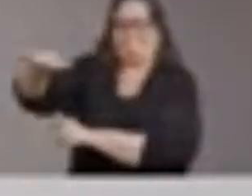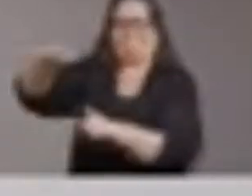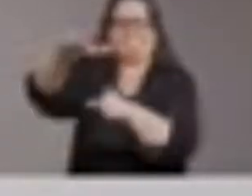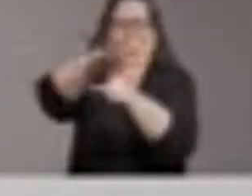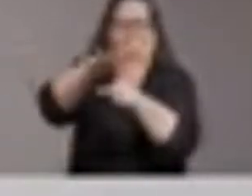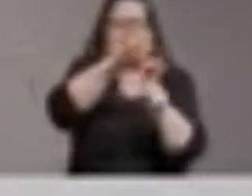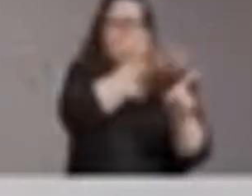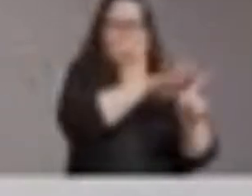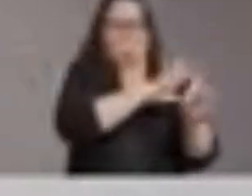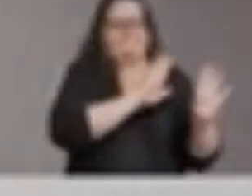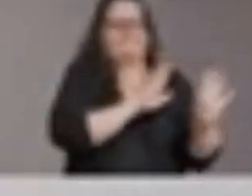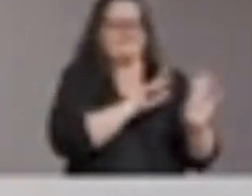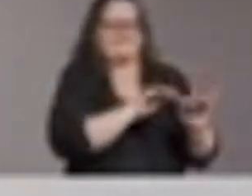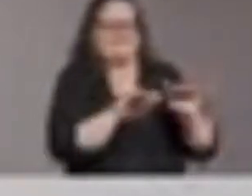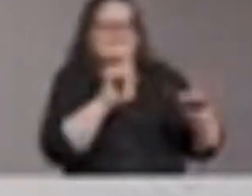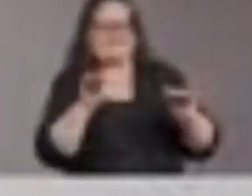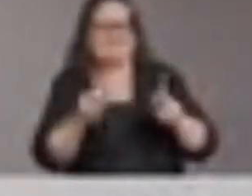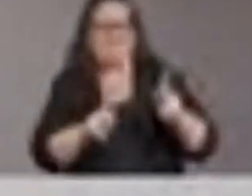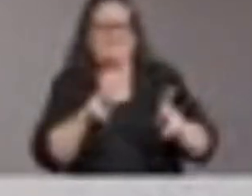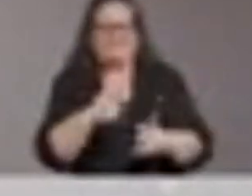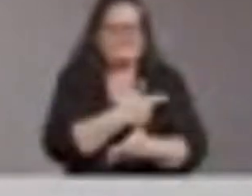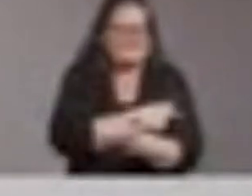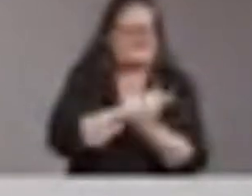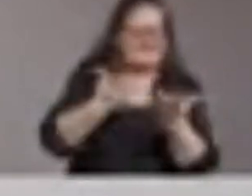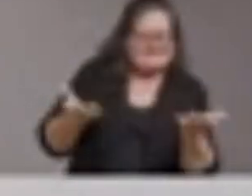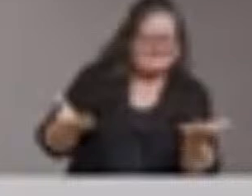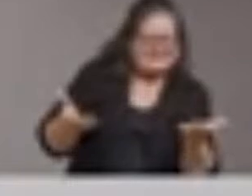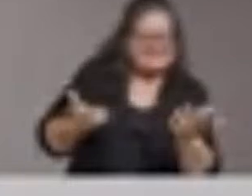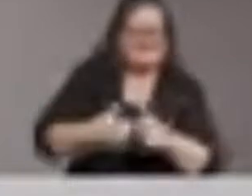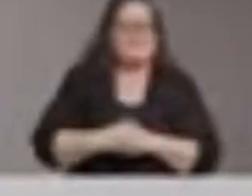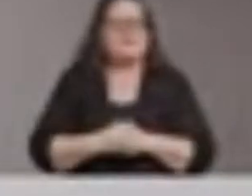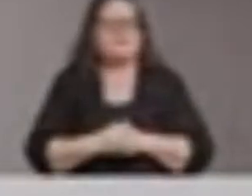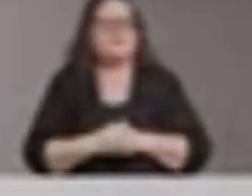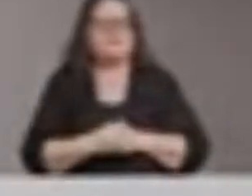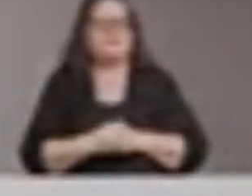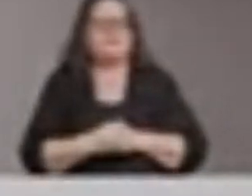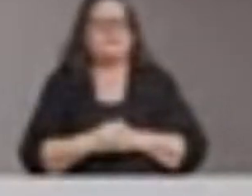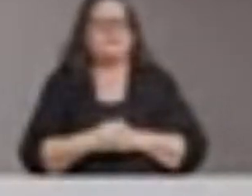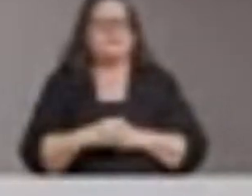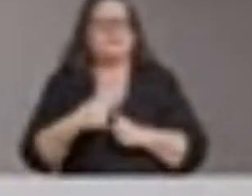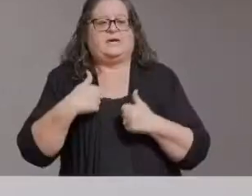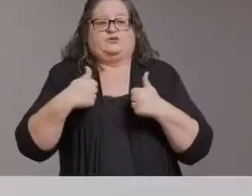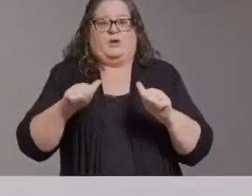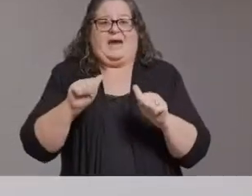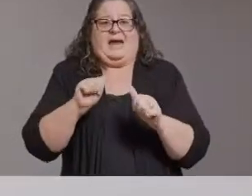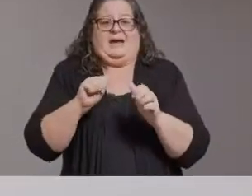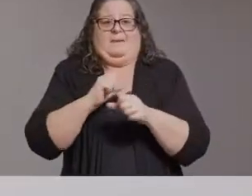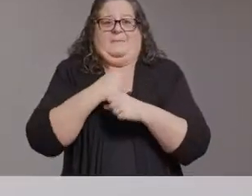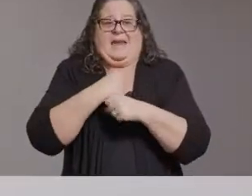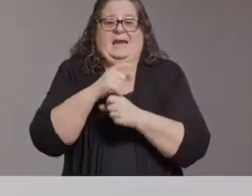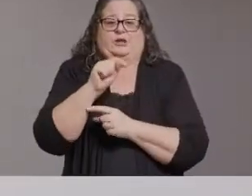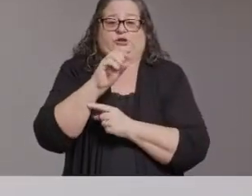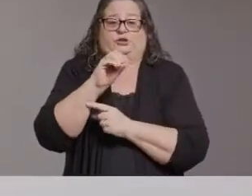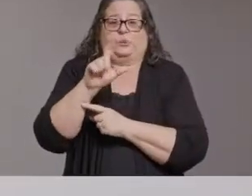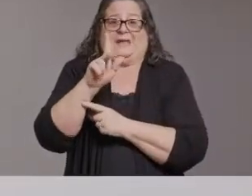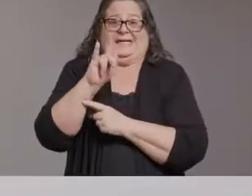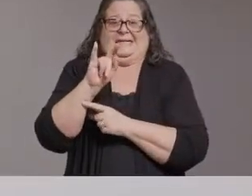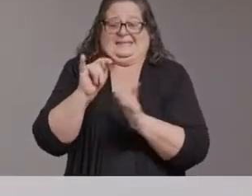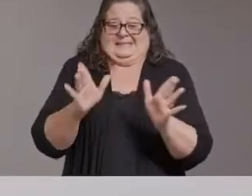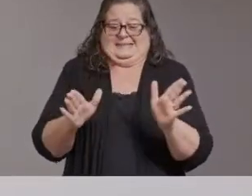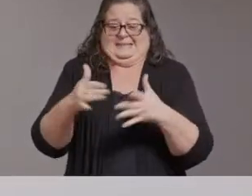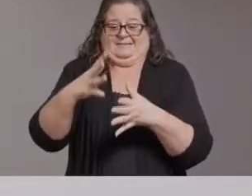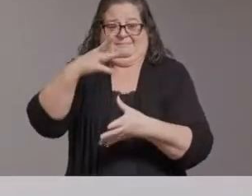that one of the things that we do is we try to put together like toolkits and information. So we currently have a toolkit